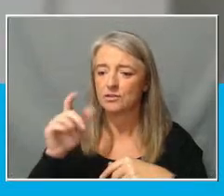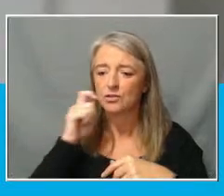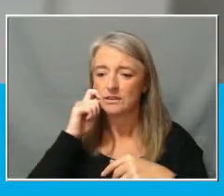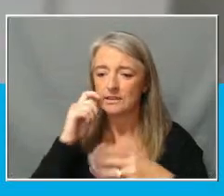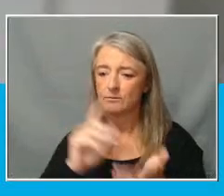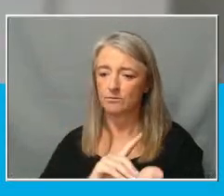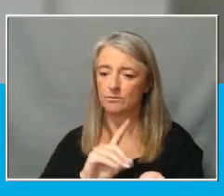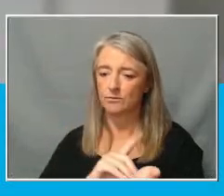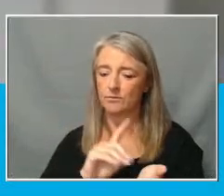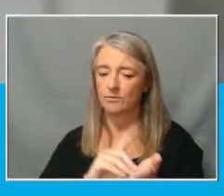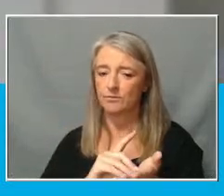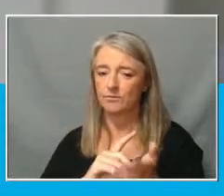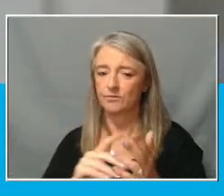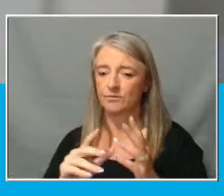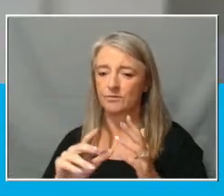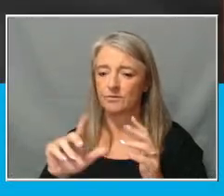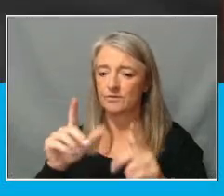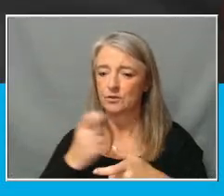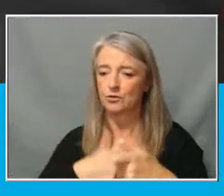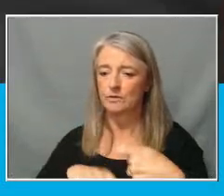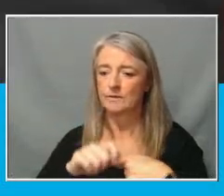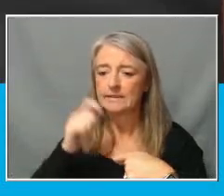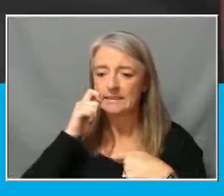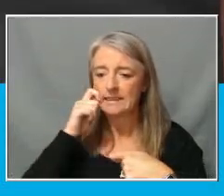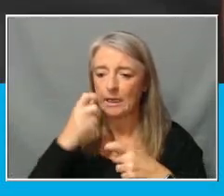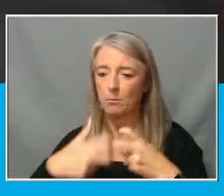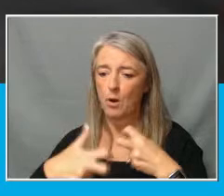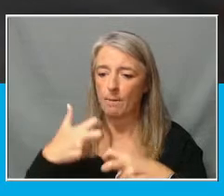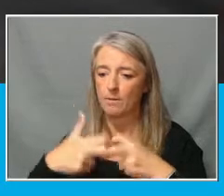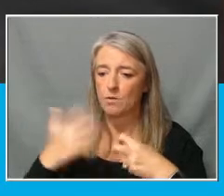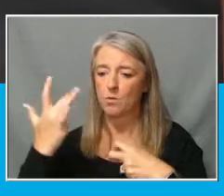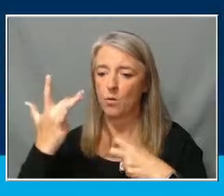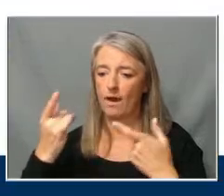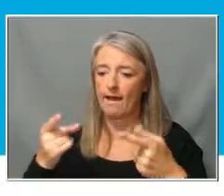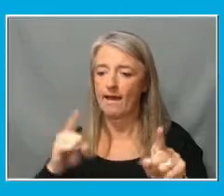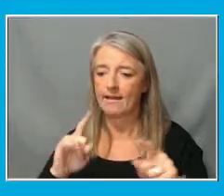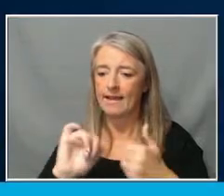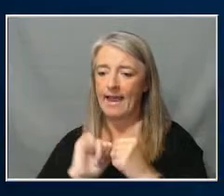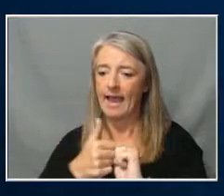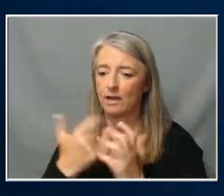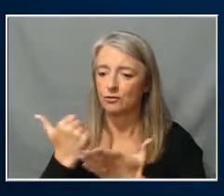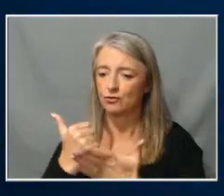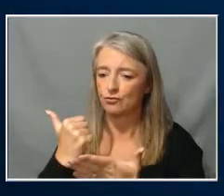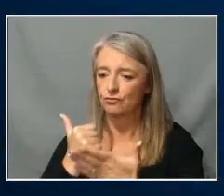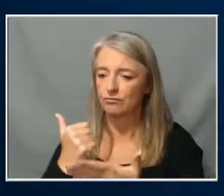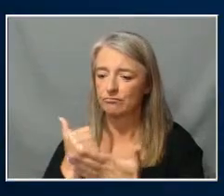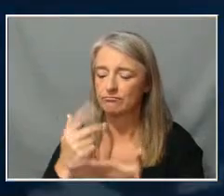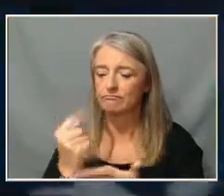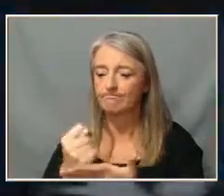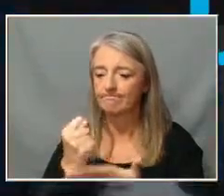into post-transplant skin problems, why they happen and how they're treated. Wednesday at 8.